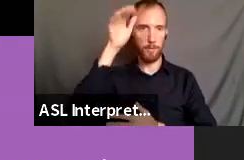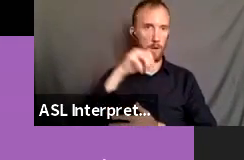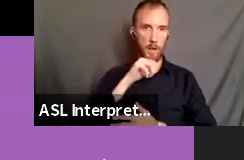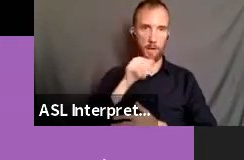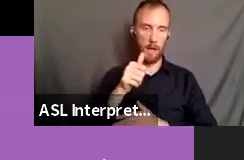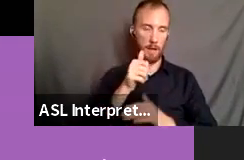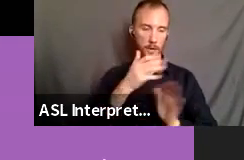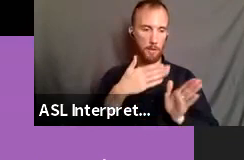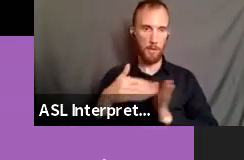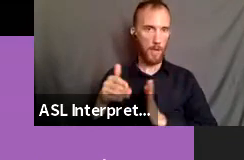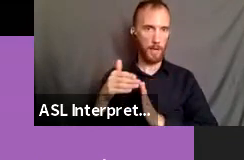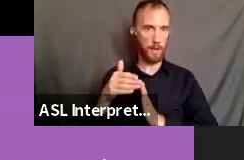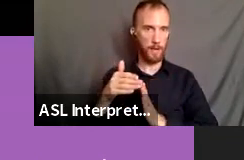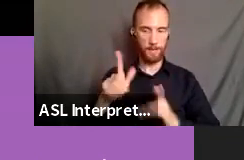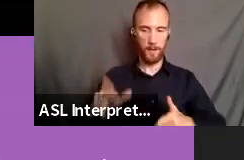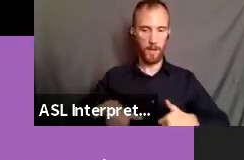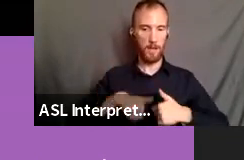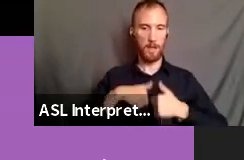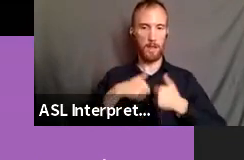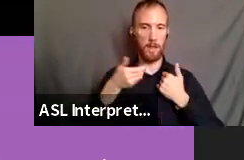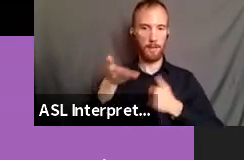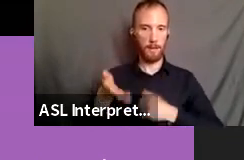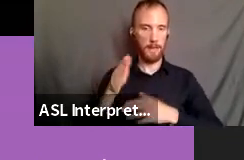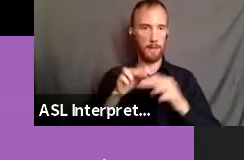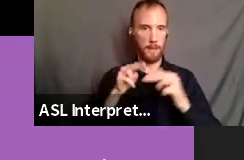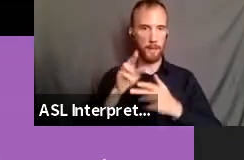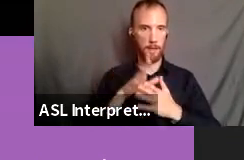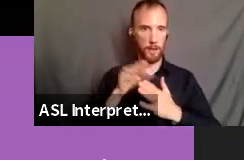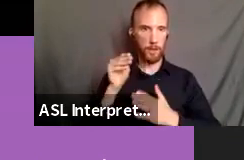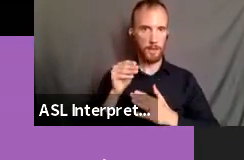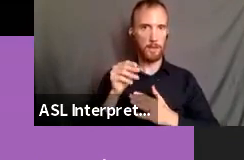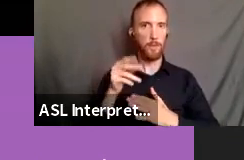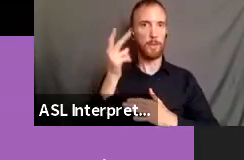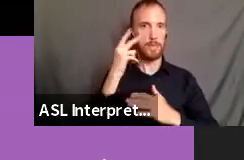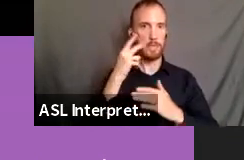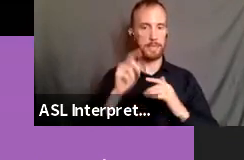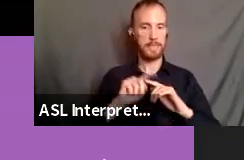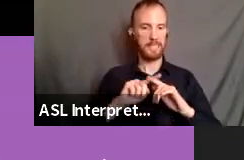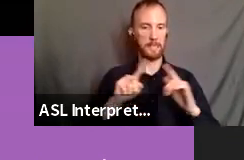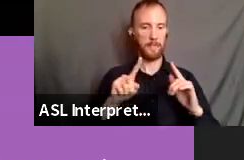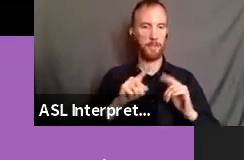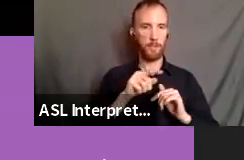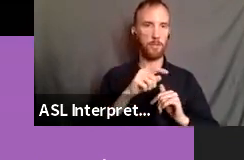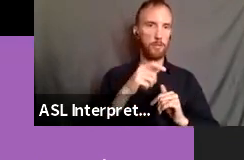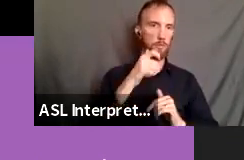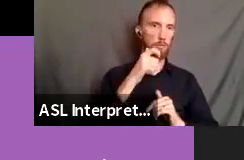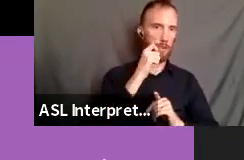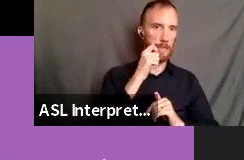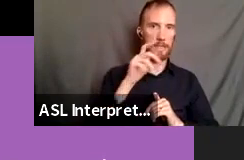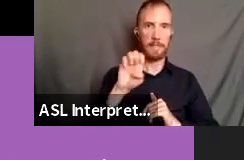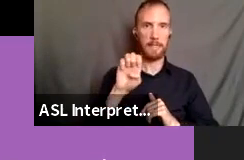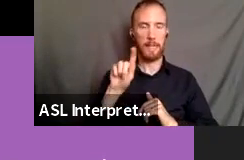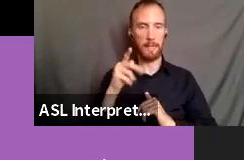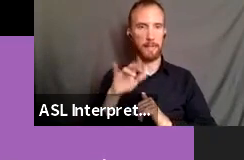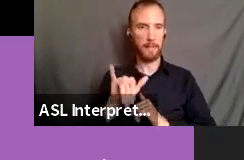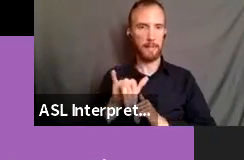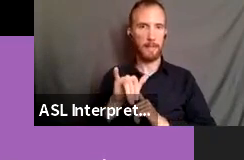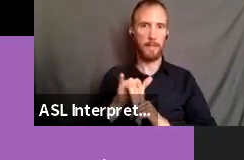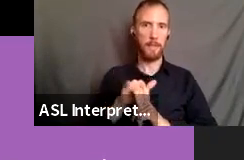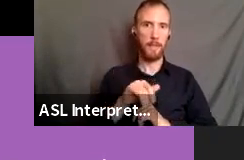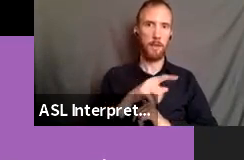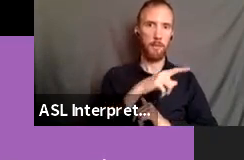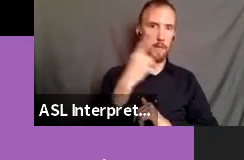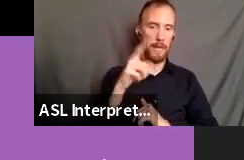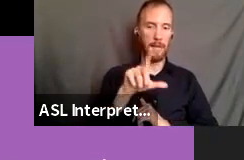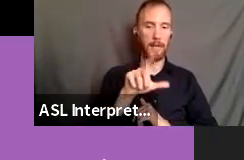learning there was a variation in the decision by race and ethnicity where our black and latinx families were less likely to send students to